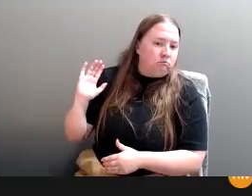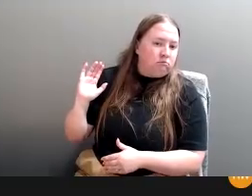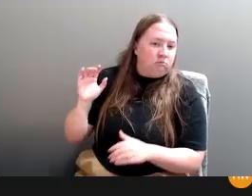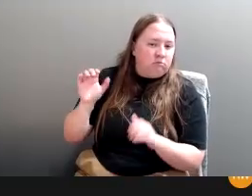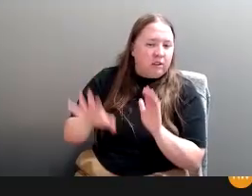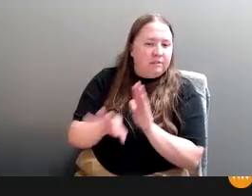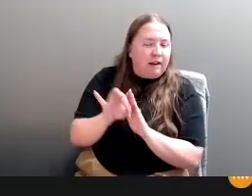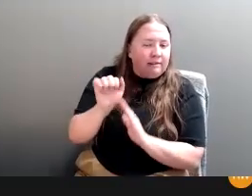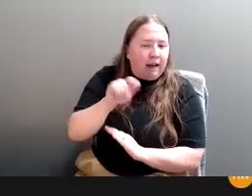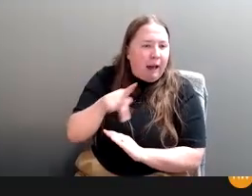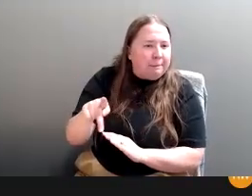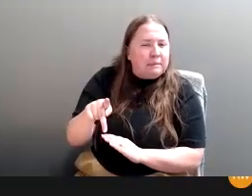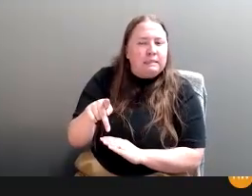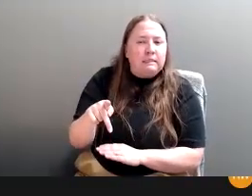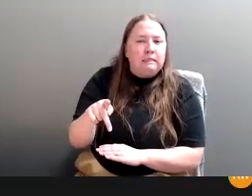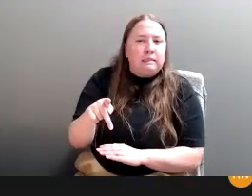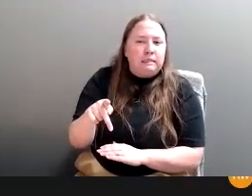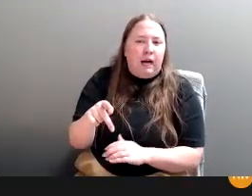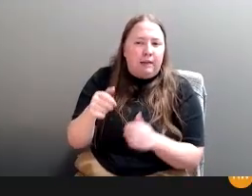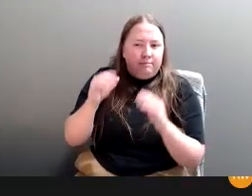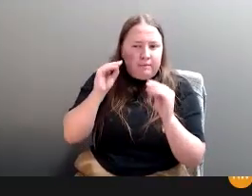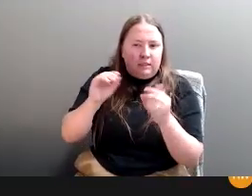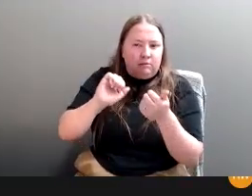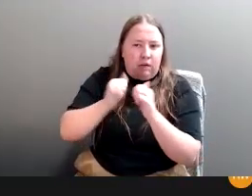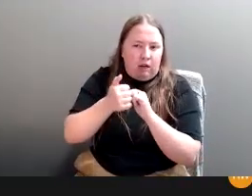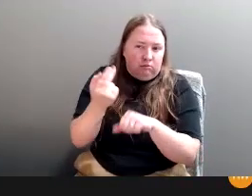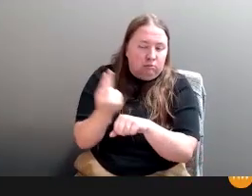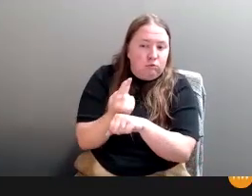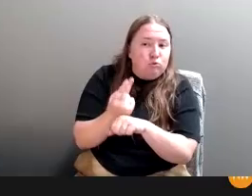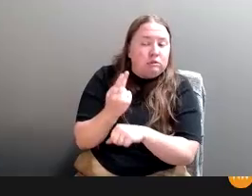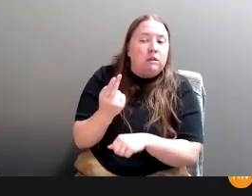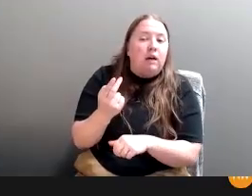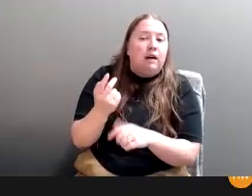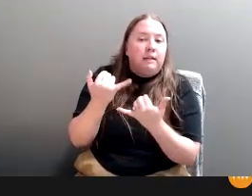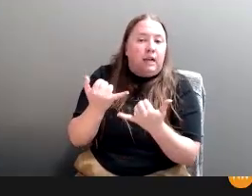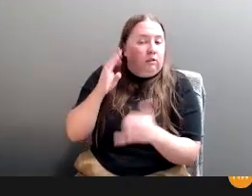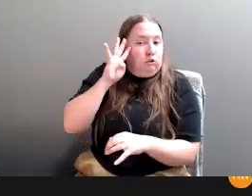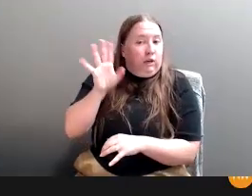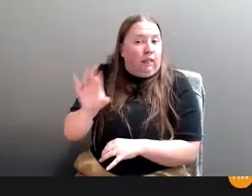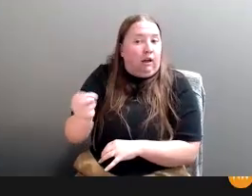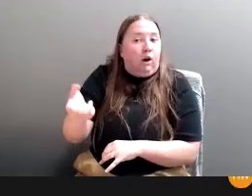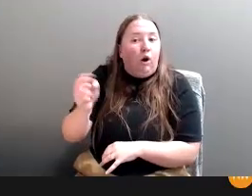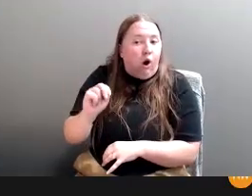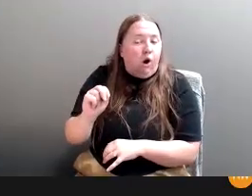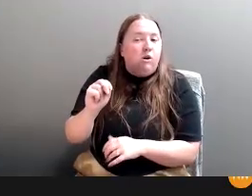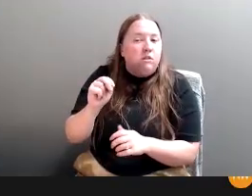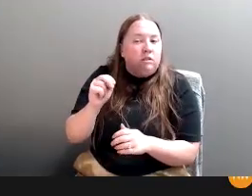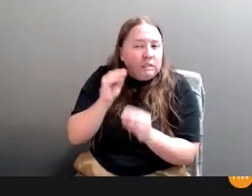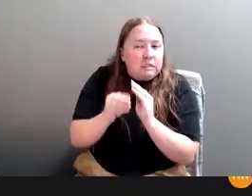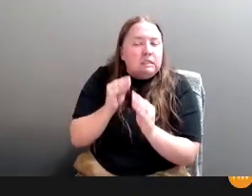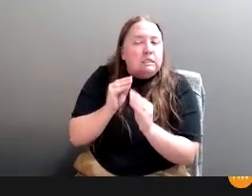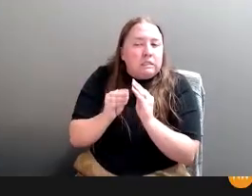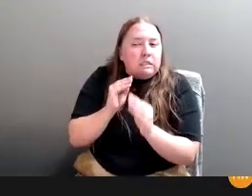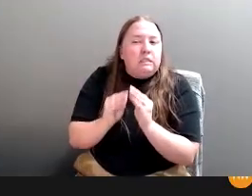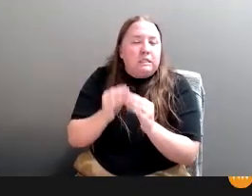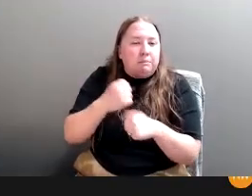of existing routines and teach them how to load them and use them. Now they're creating their own, troubleshooting it to make sure that it